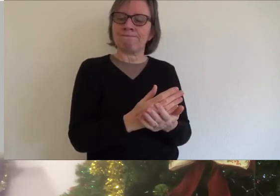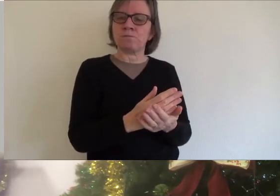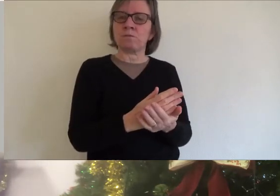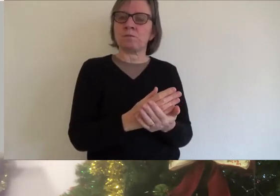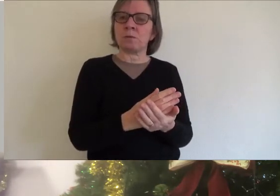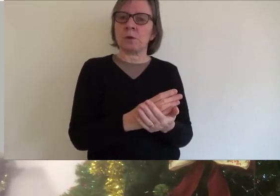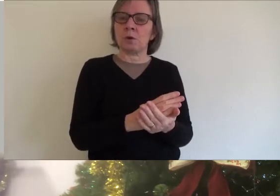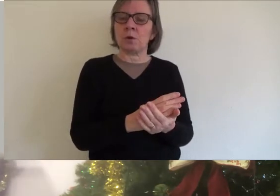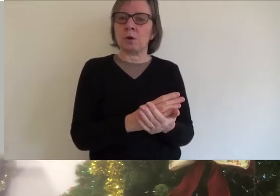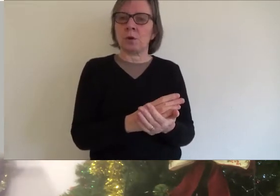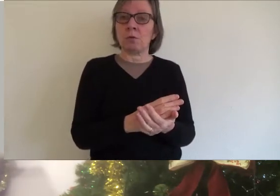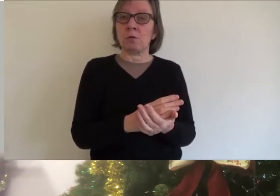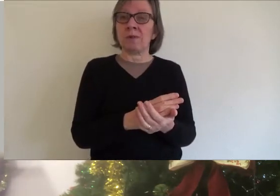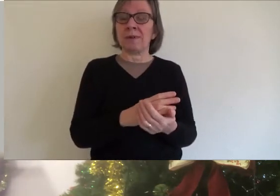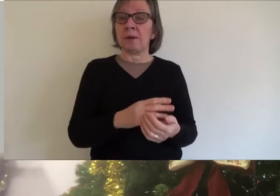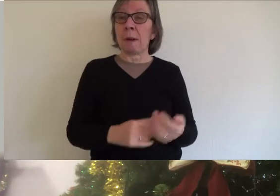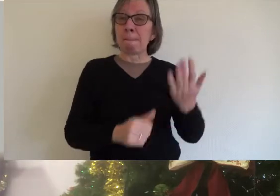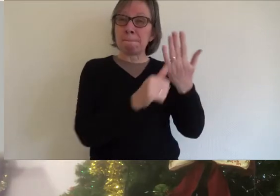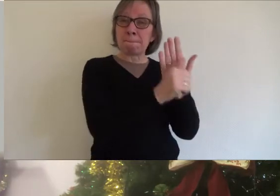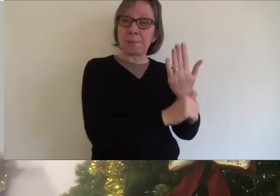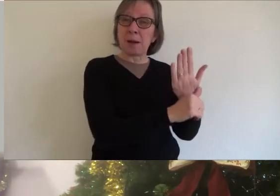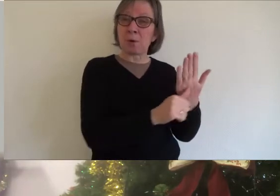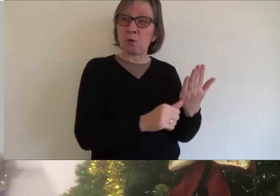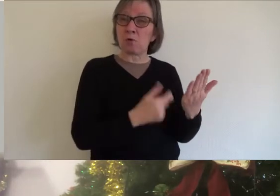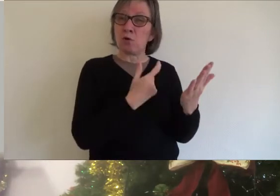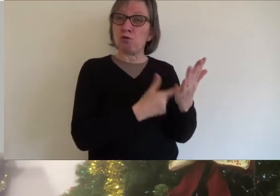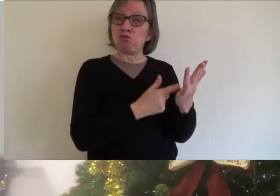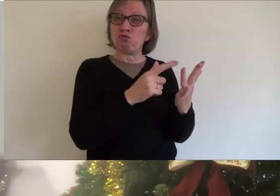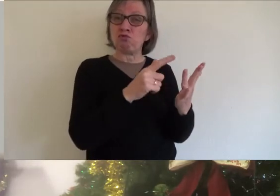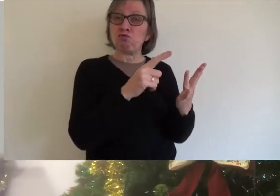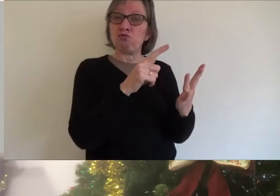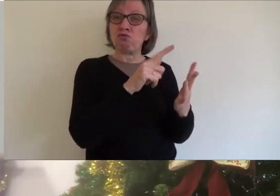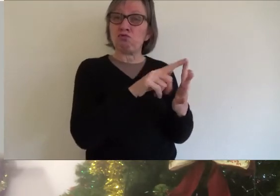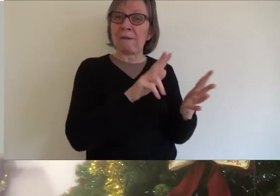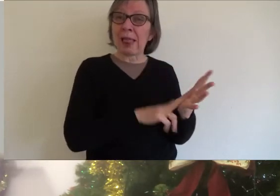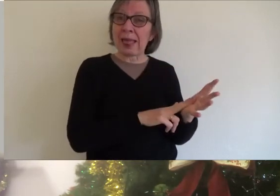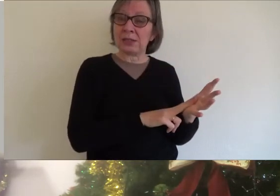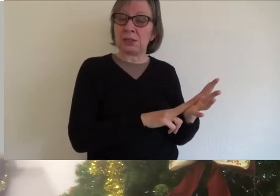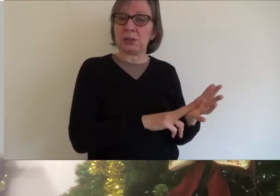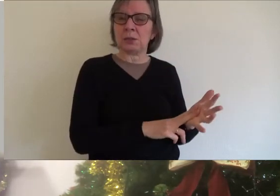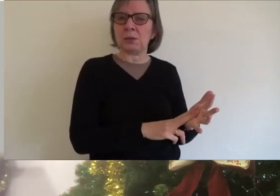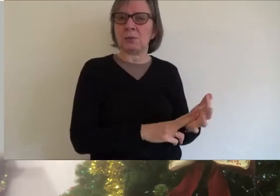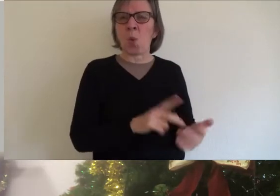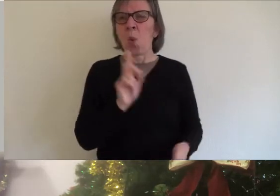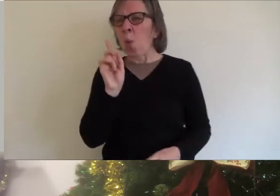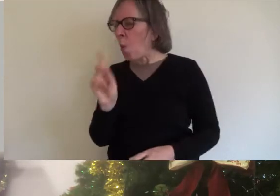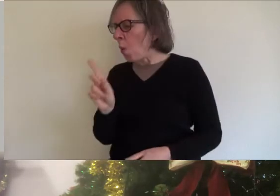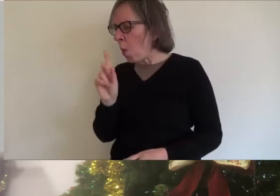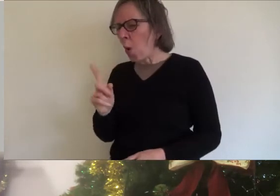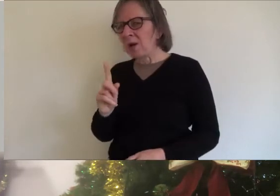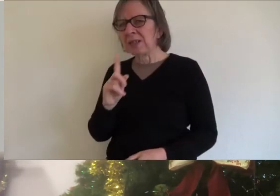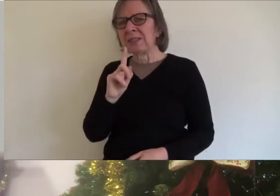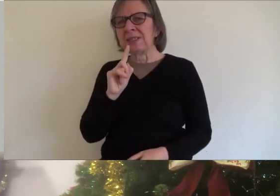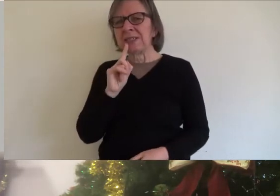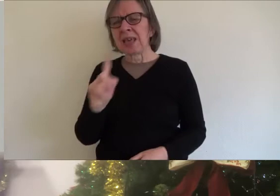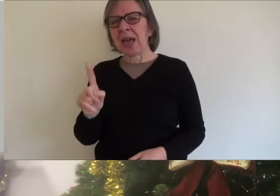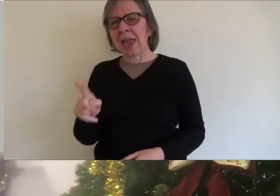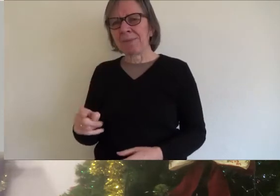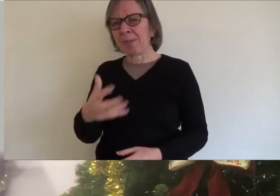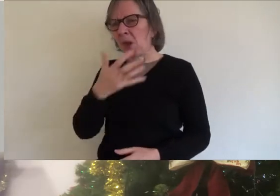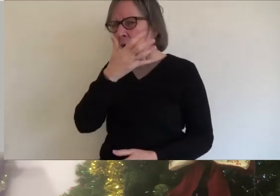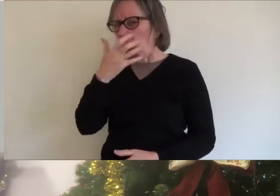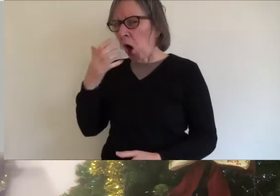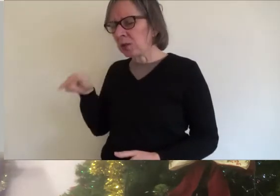Revelation, where Jesus is warning the Christians in the church in Laodicea. He's saying to them, you know, you're neither hot